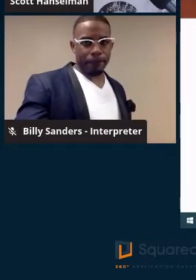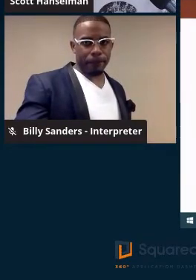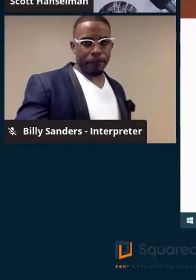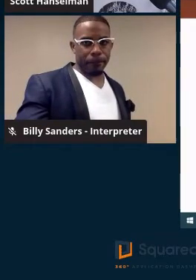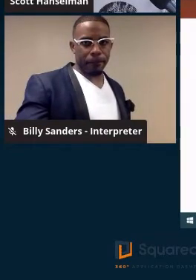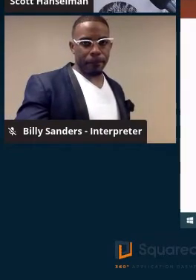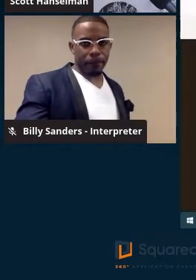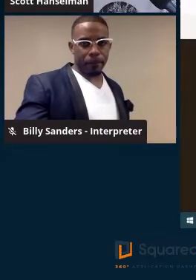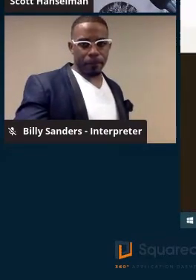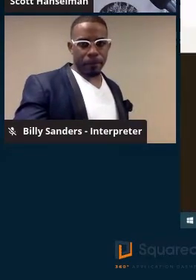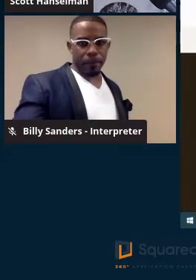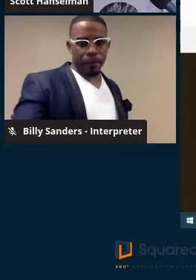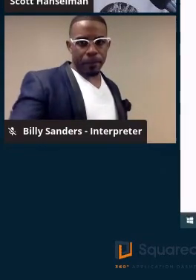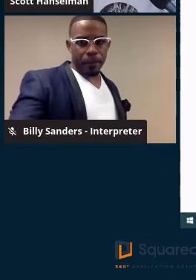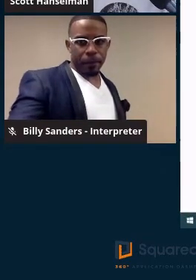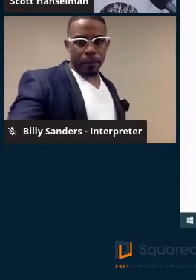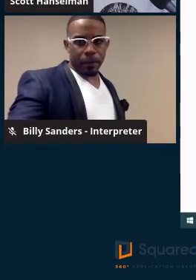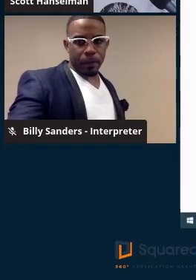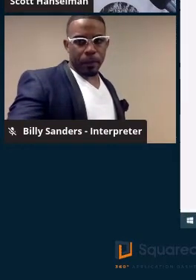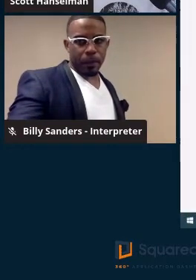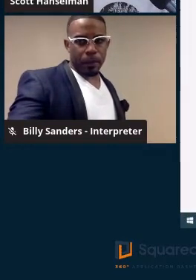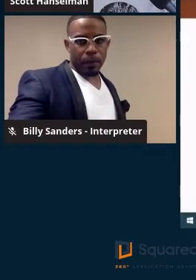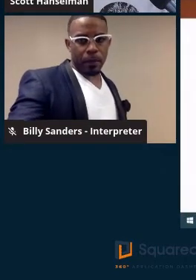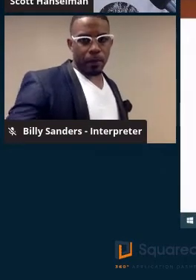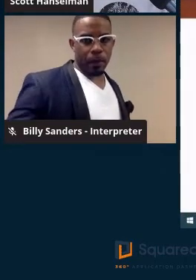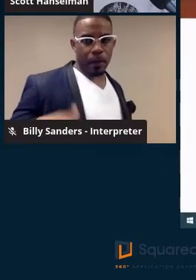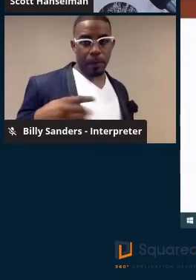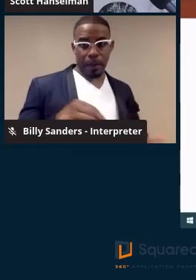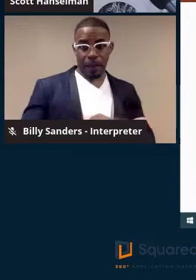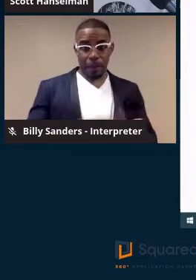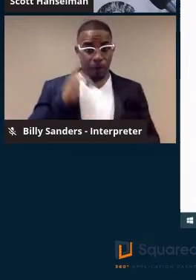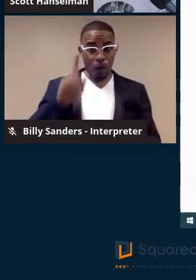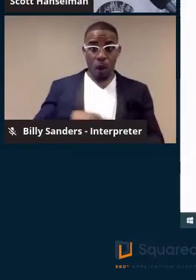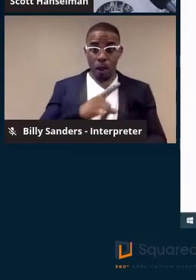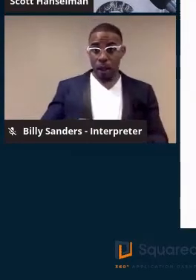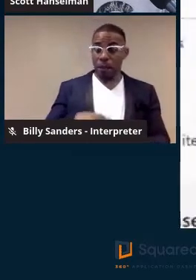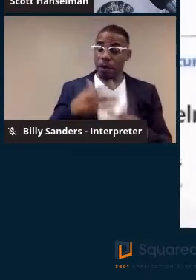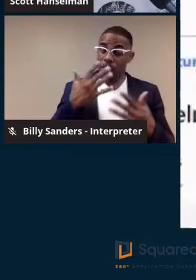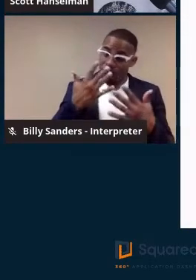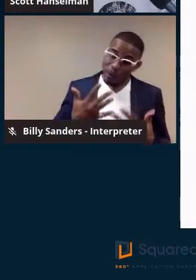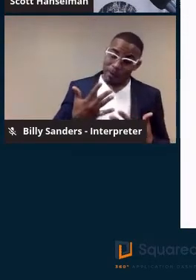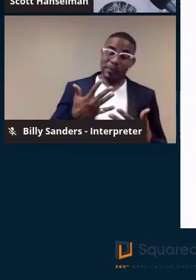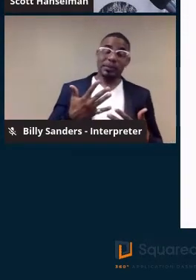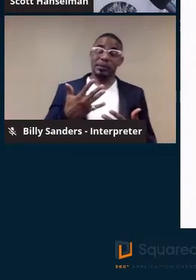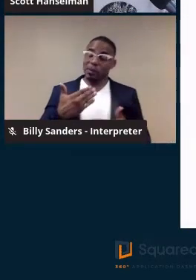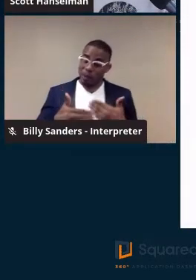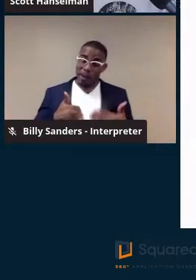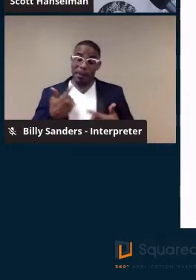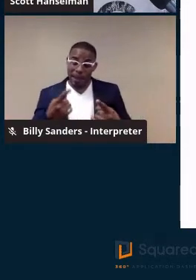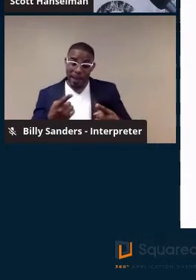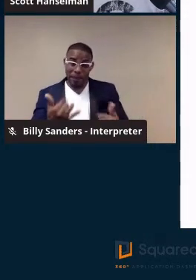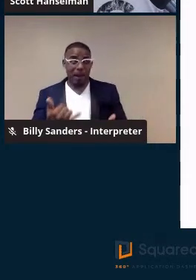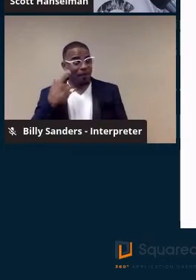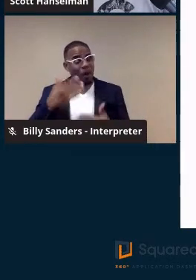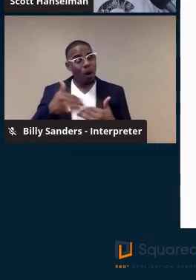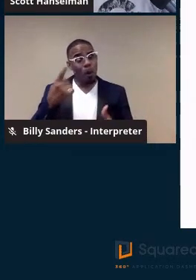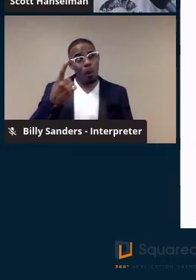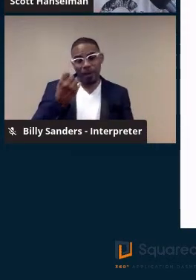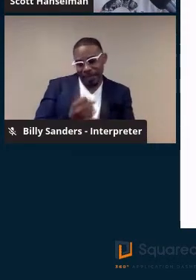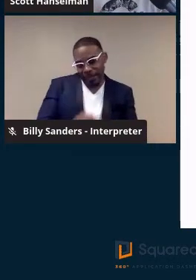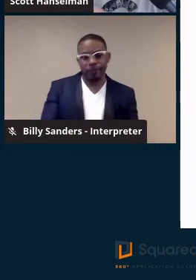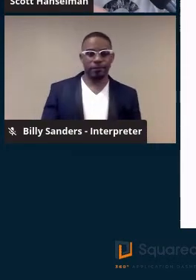documenting that for a very long time. And unfortunately, the process has been happening now for almost a